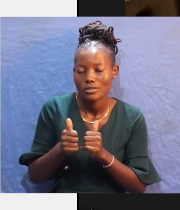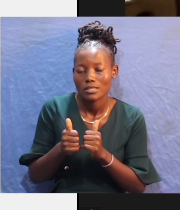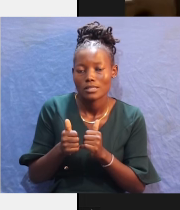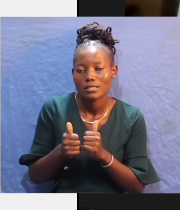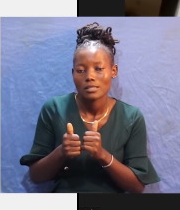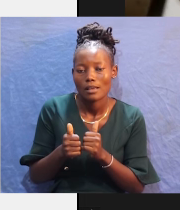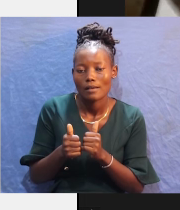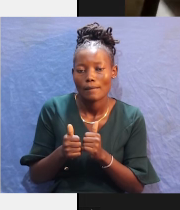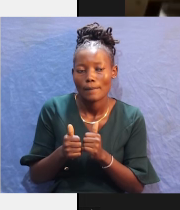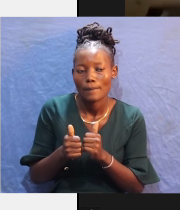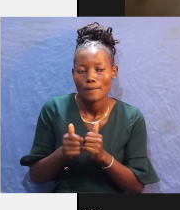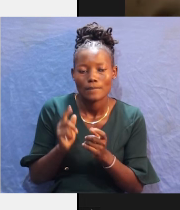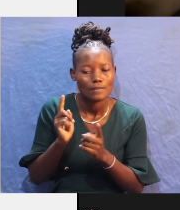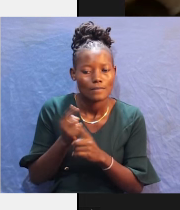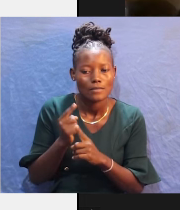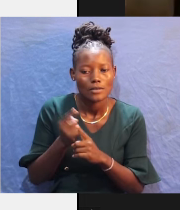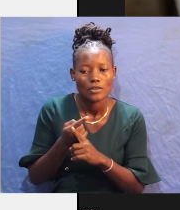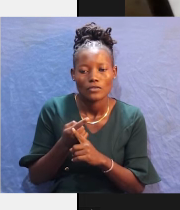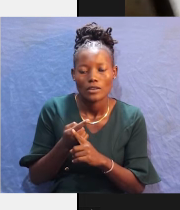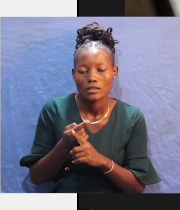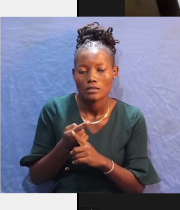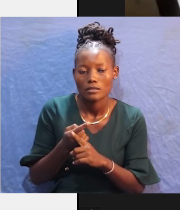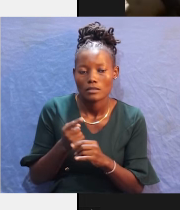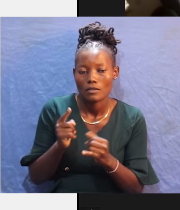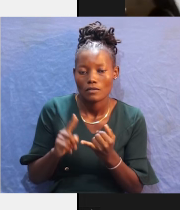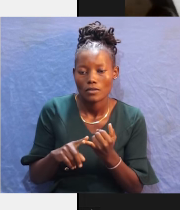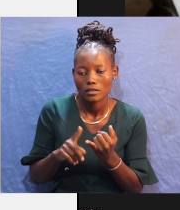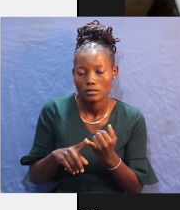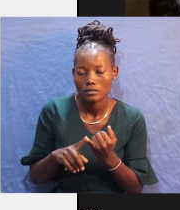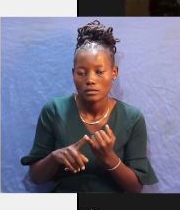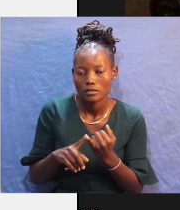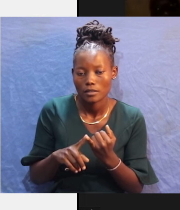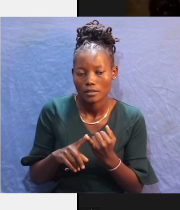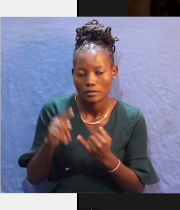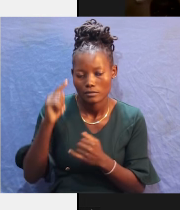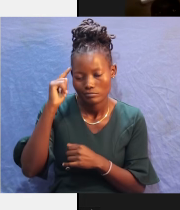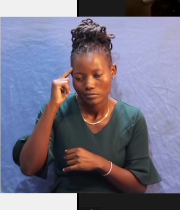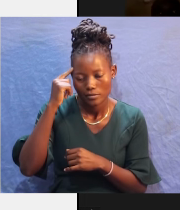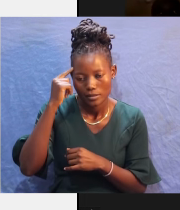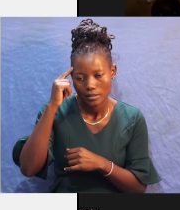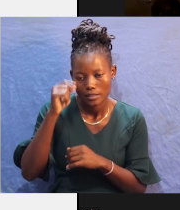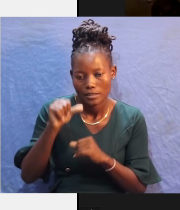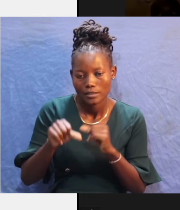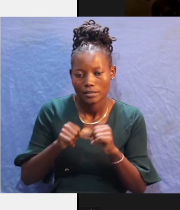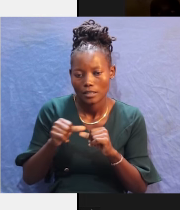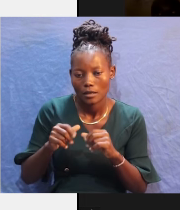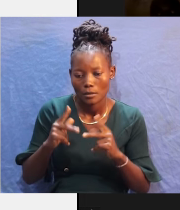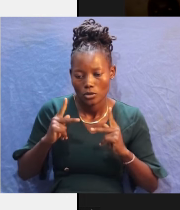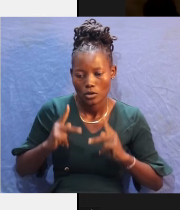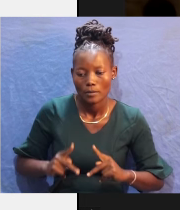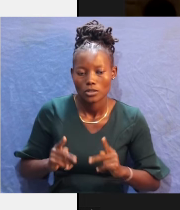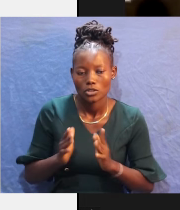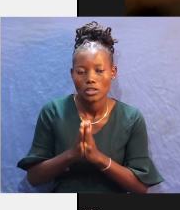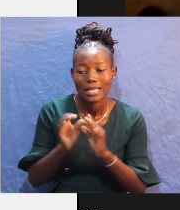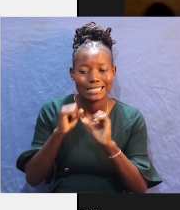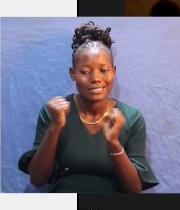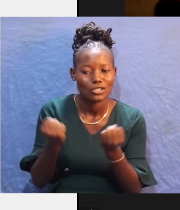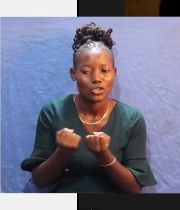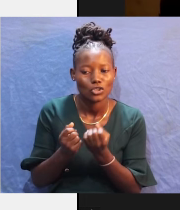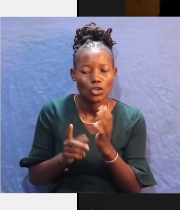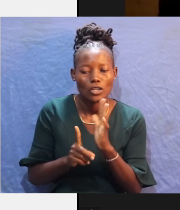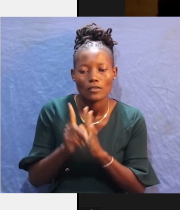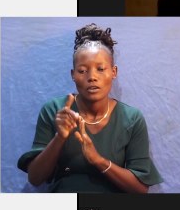on the sports and athletic development, but I also want to work on your personal and social development